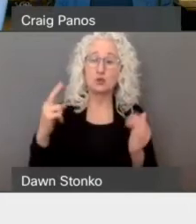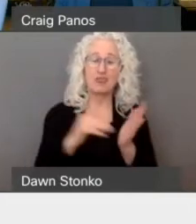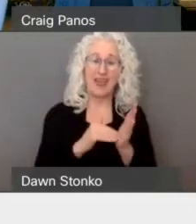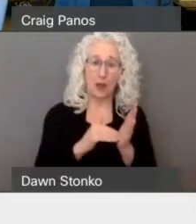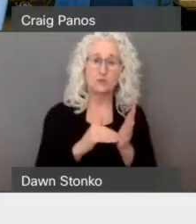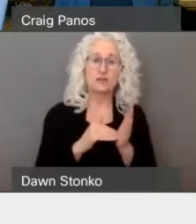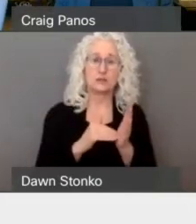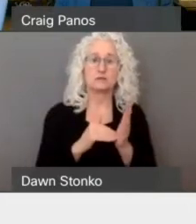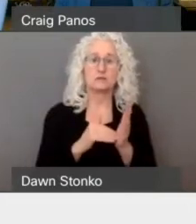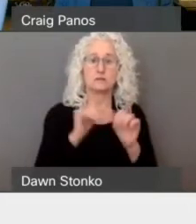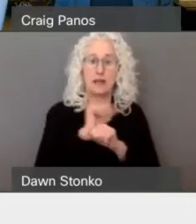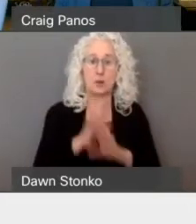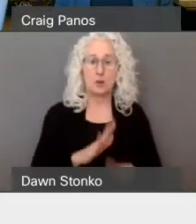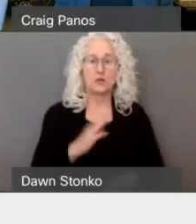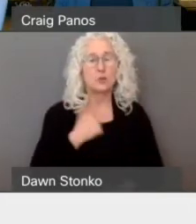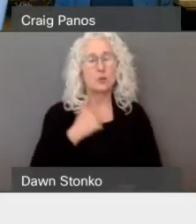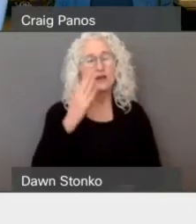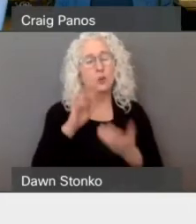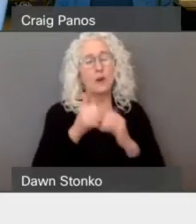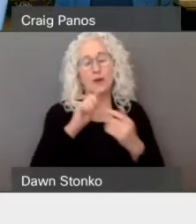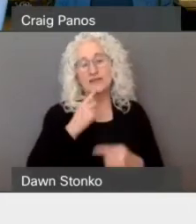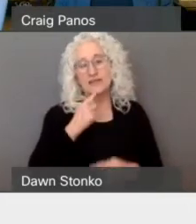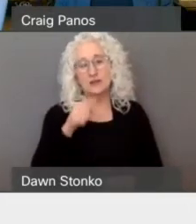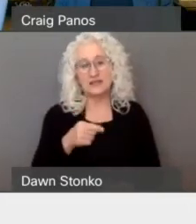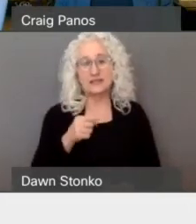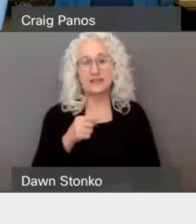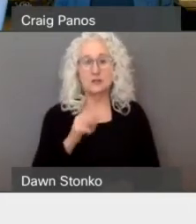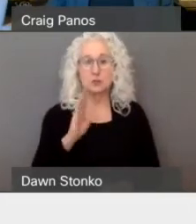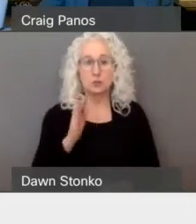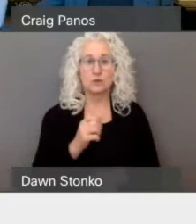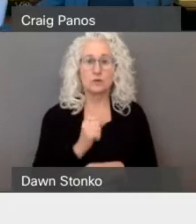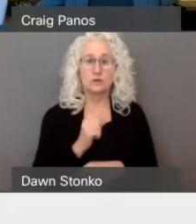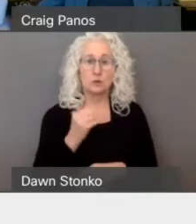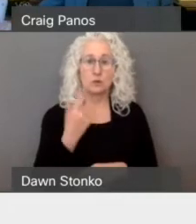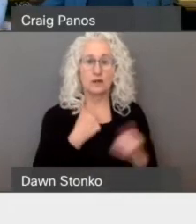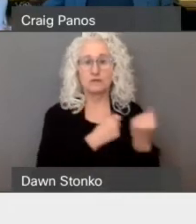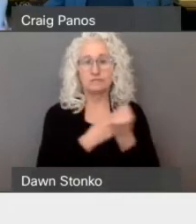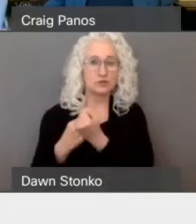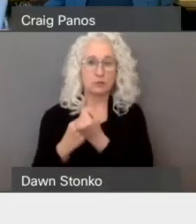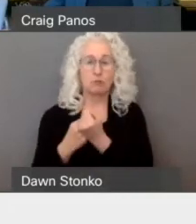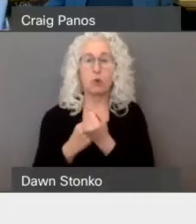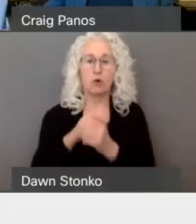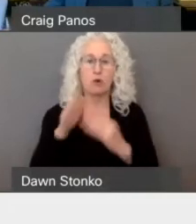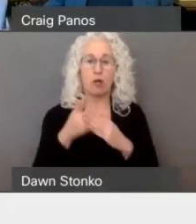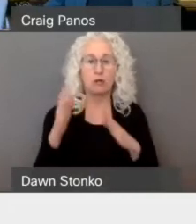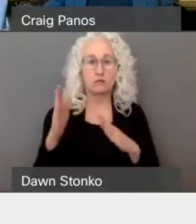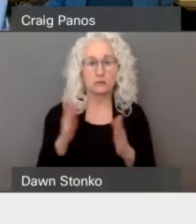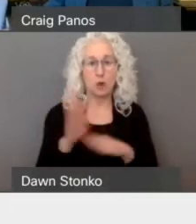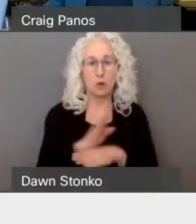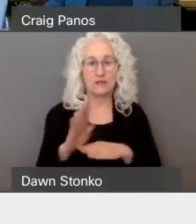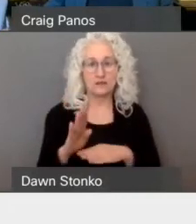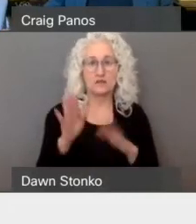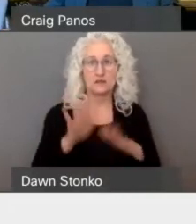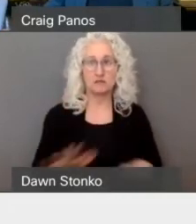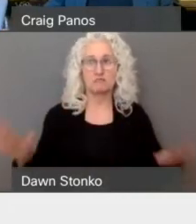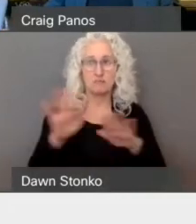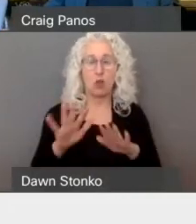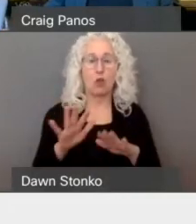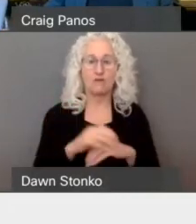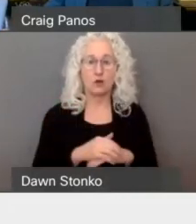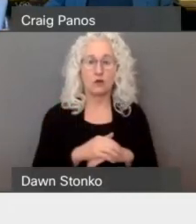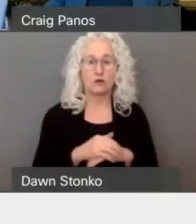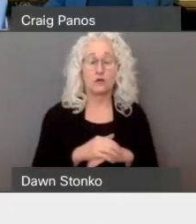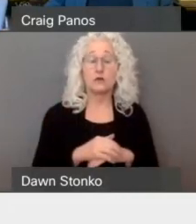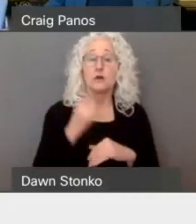how serious this was to make sure that we can give relief to small businesses across the footprint. And just to give you some numbers, in the first